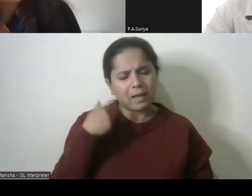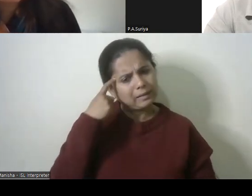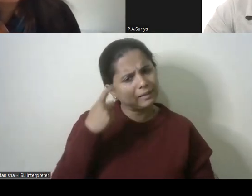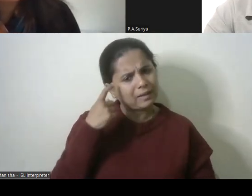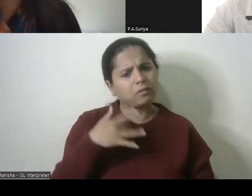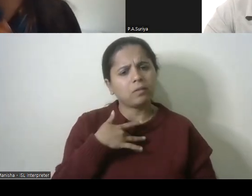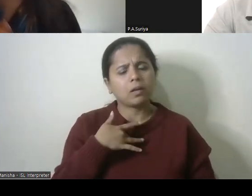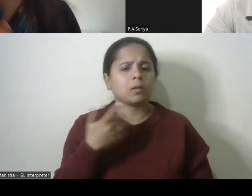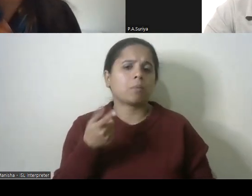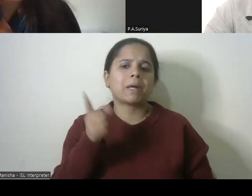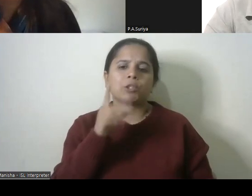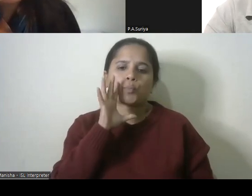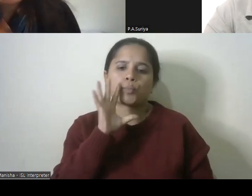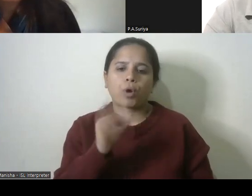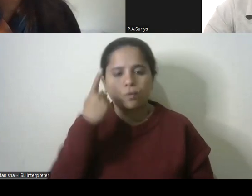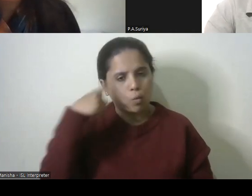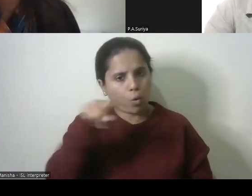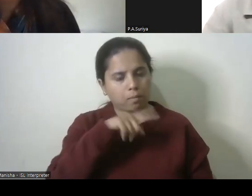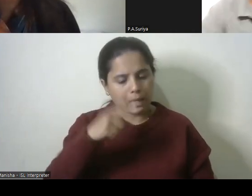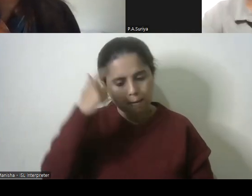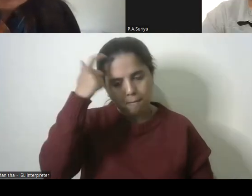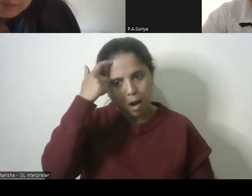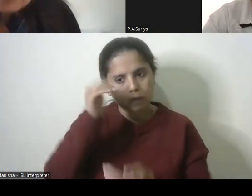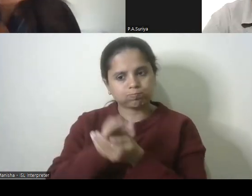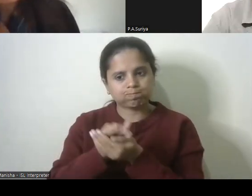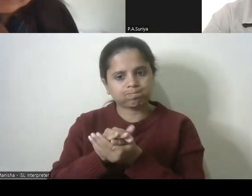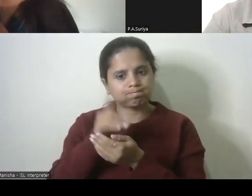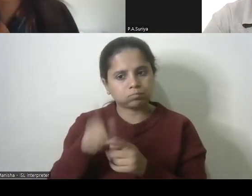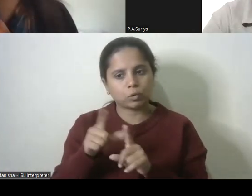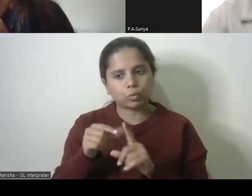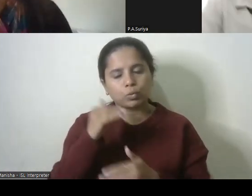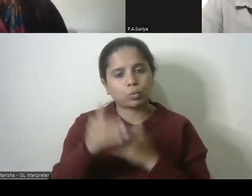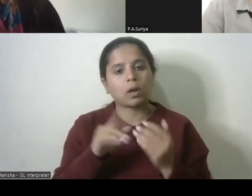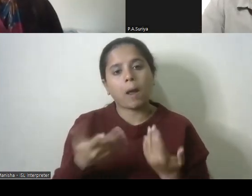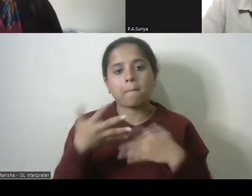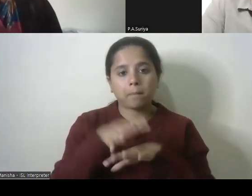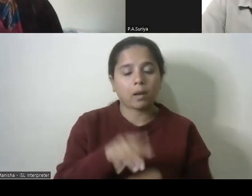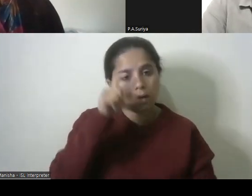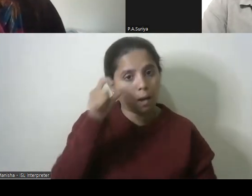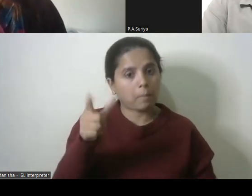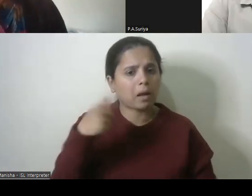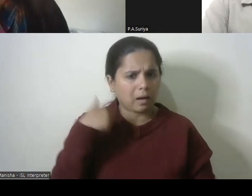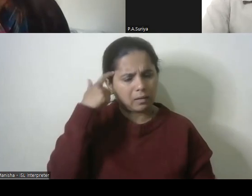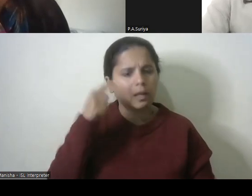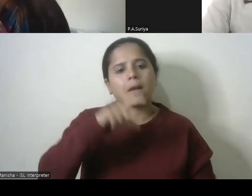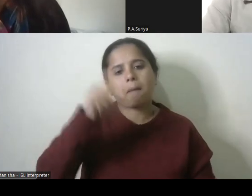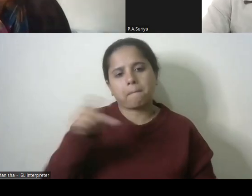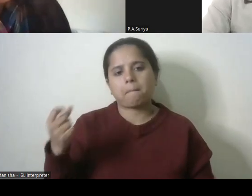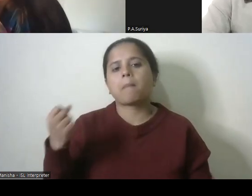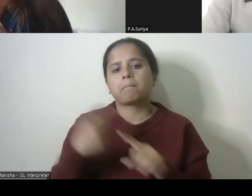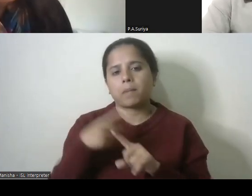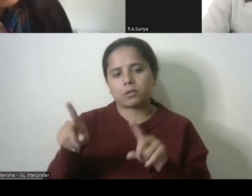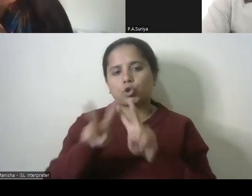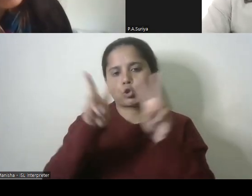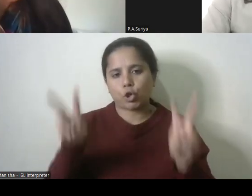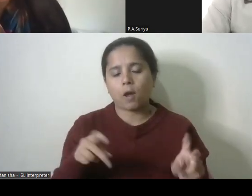is really important to bear in mind and the application of Ambedkar, I thought, in the Nepali context. The